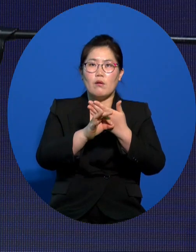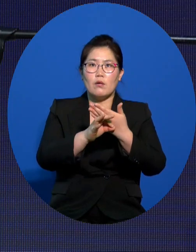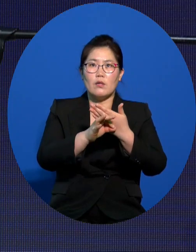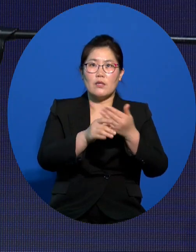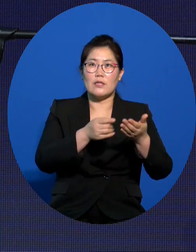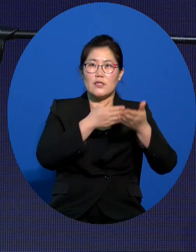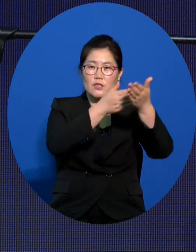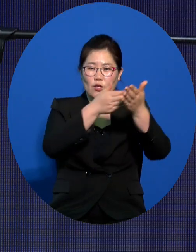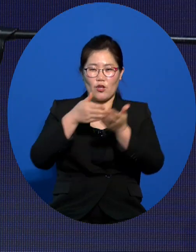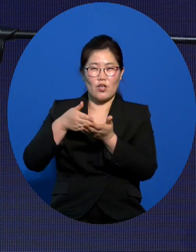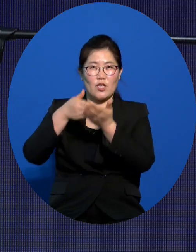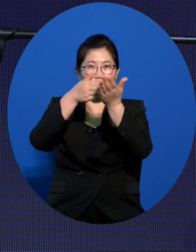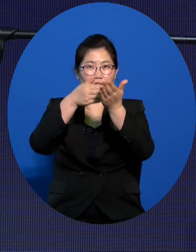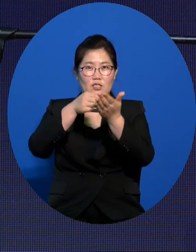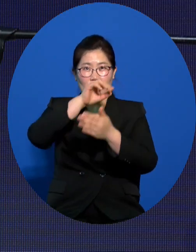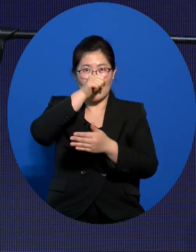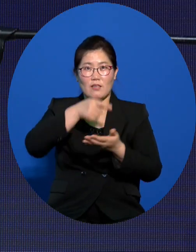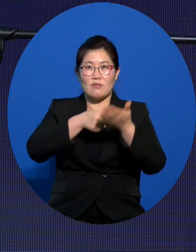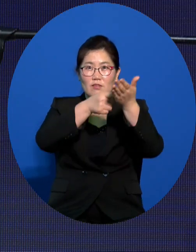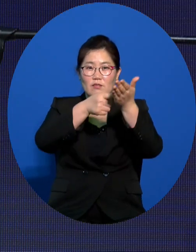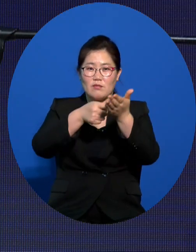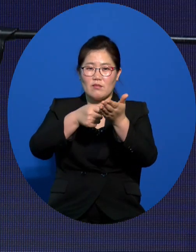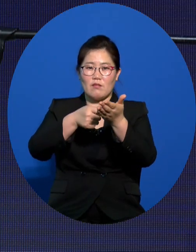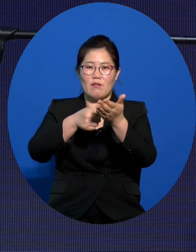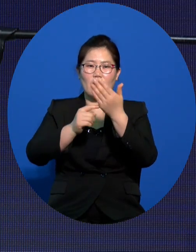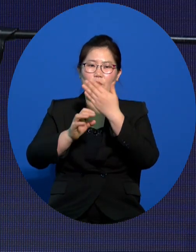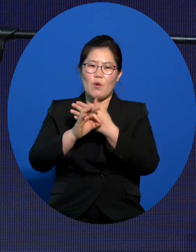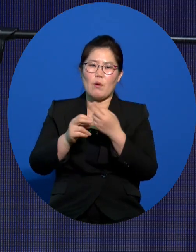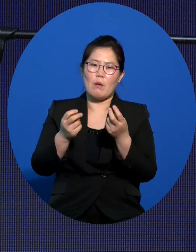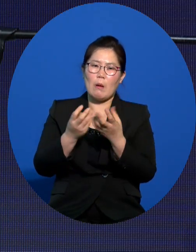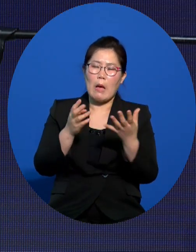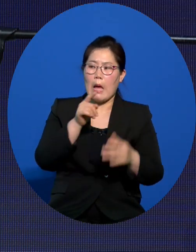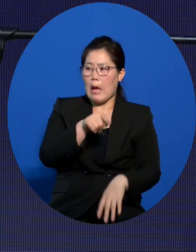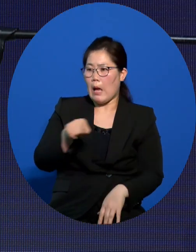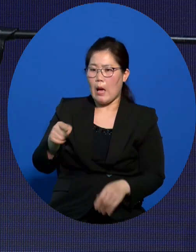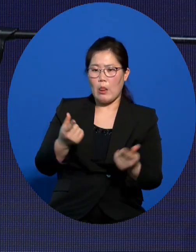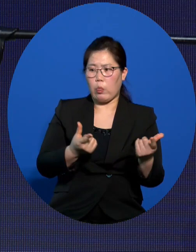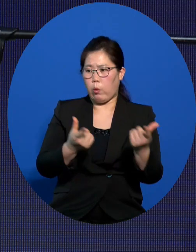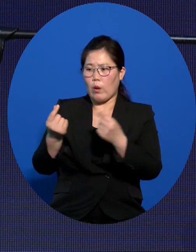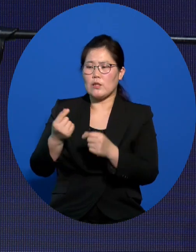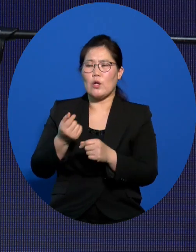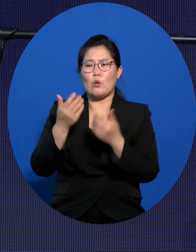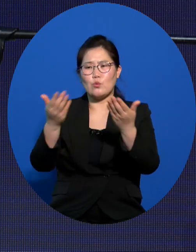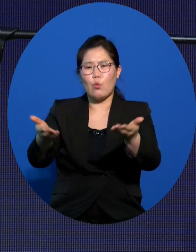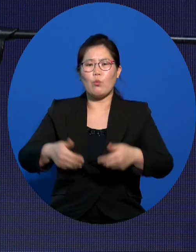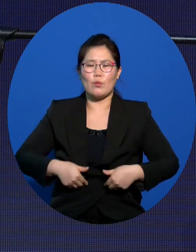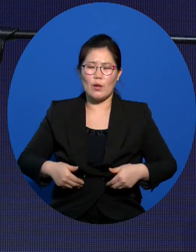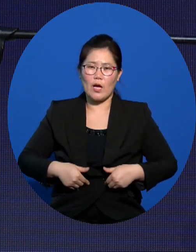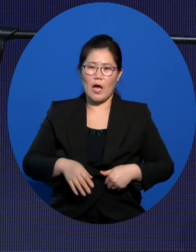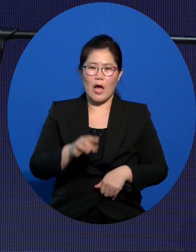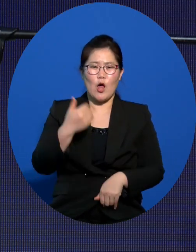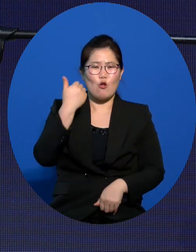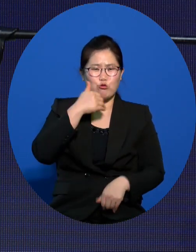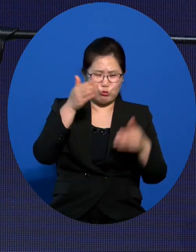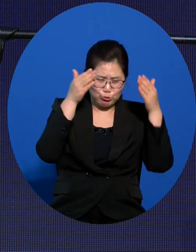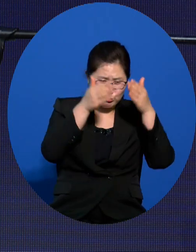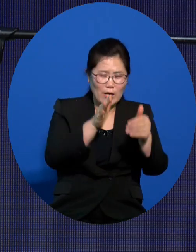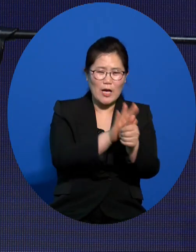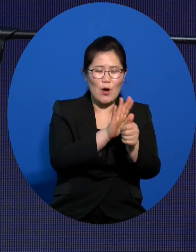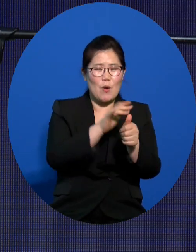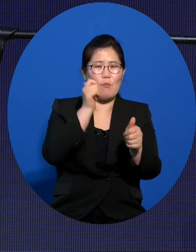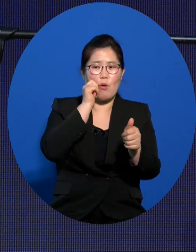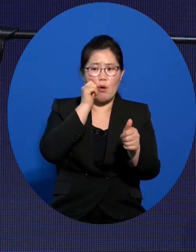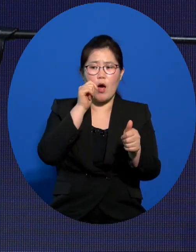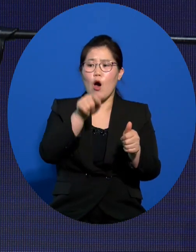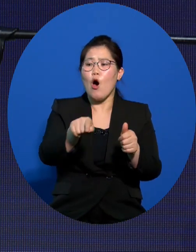words, if we talk and work with the working level people, then we can work with something